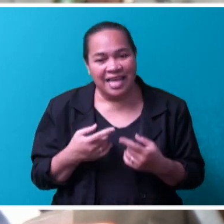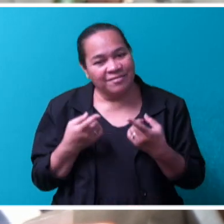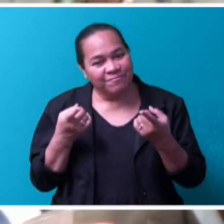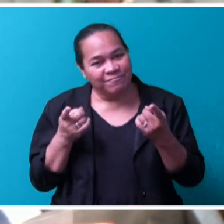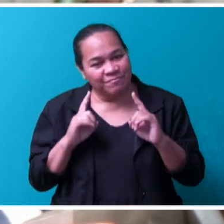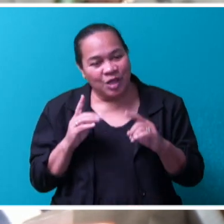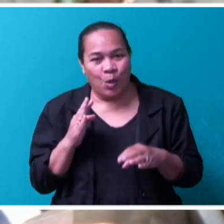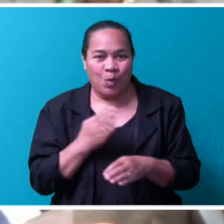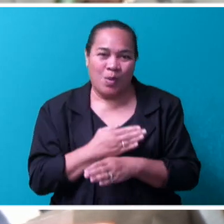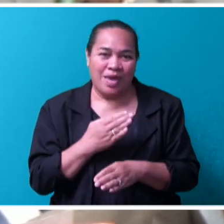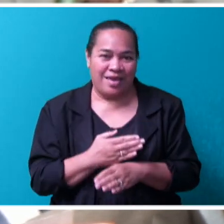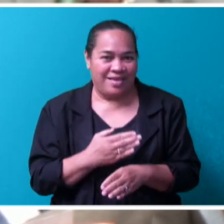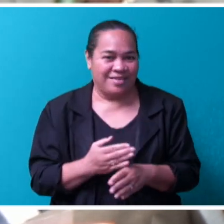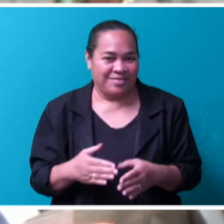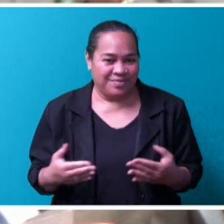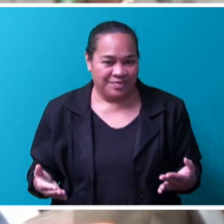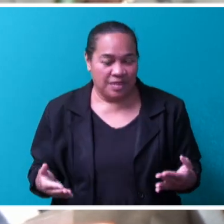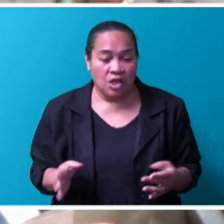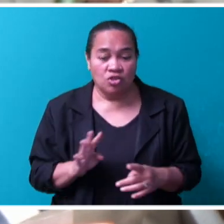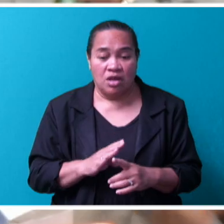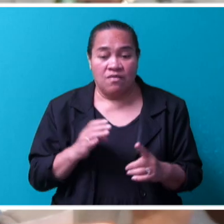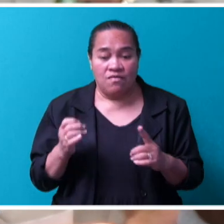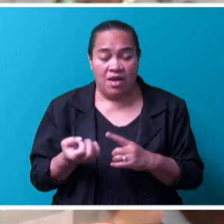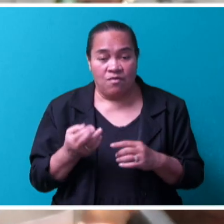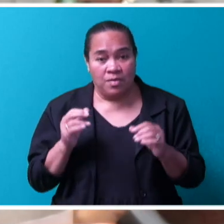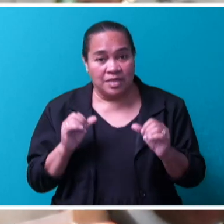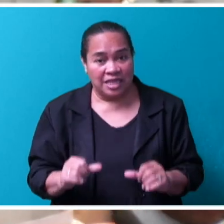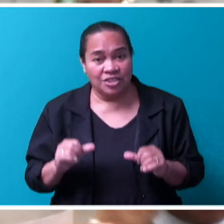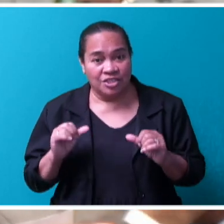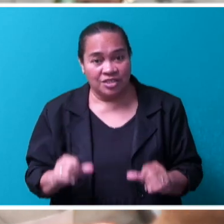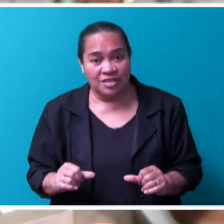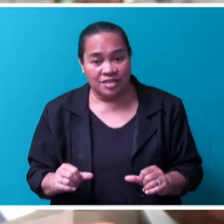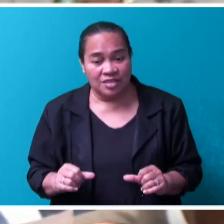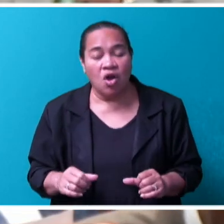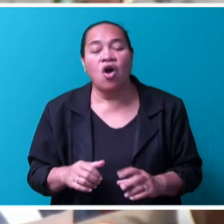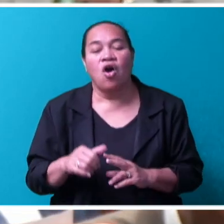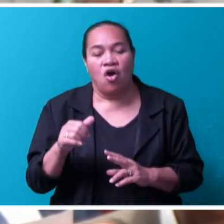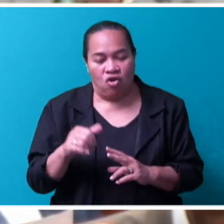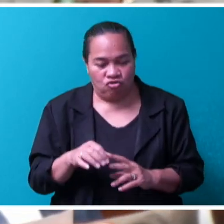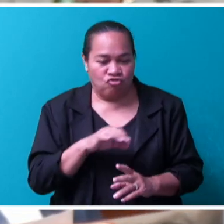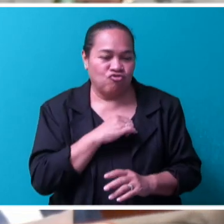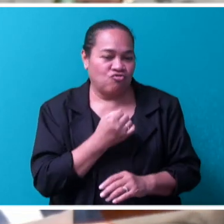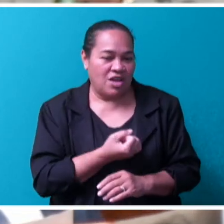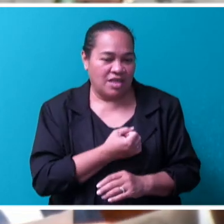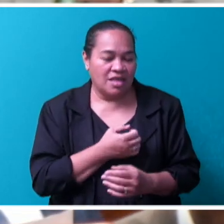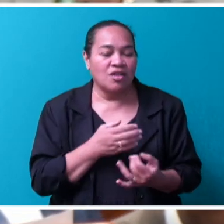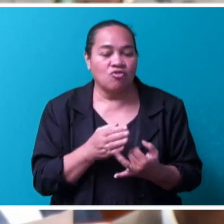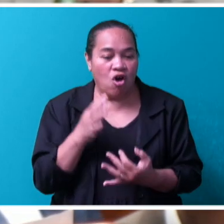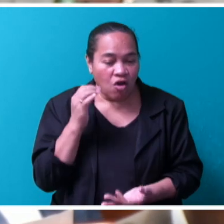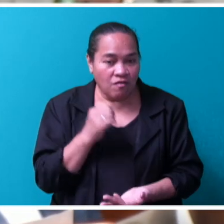rates. Environment protection was also strengthened through the confirmation